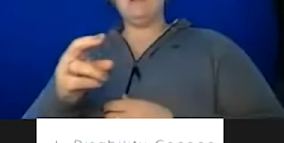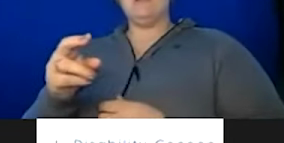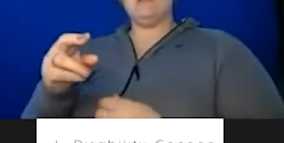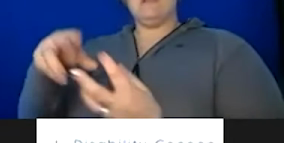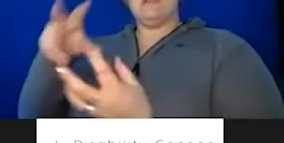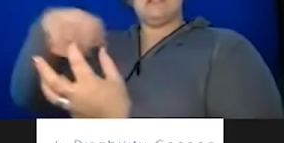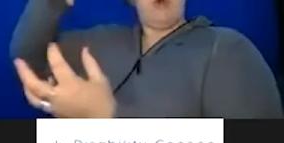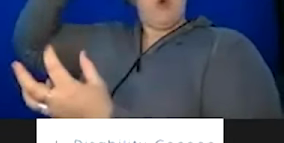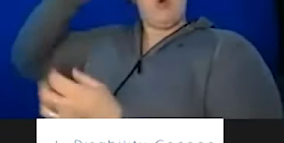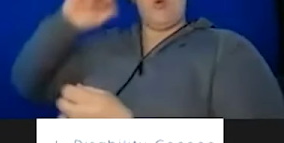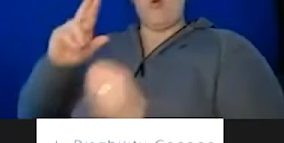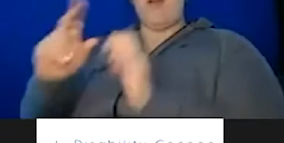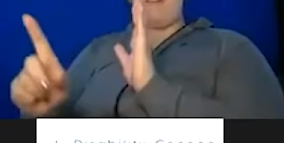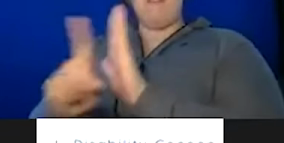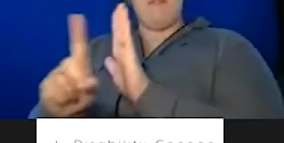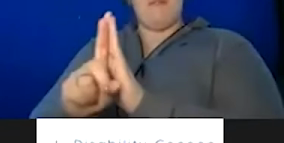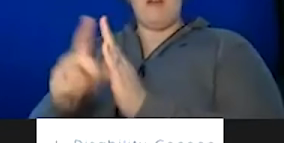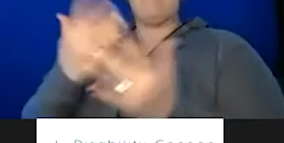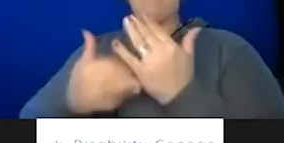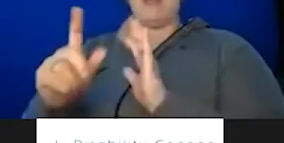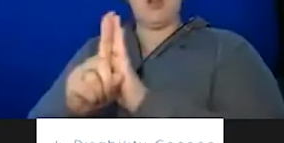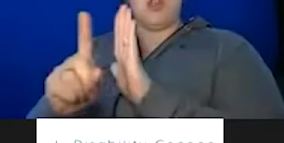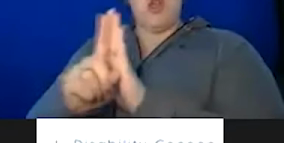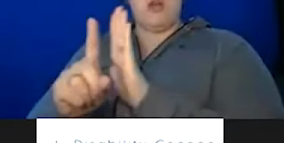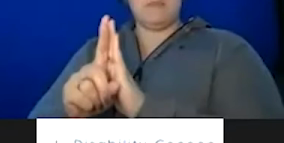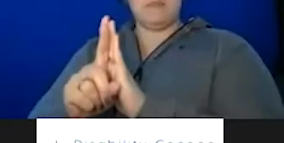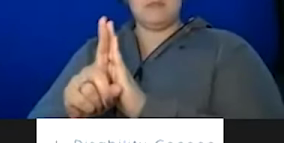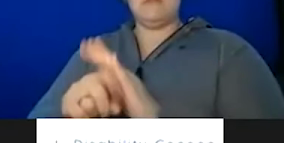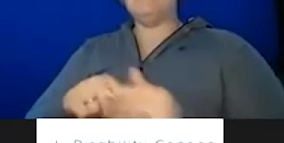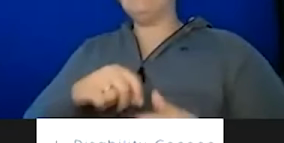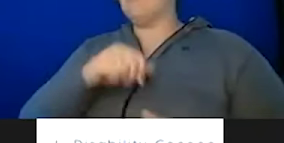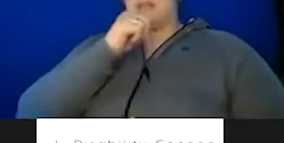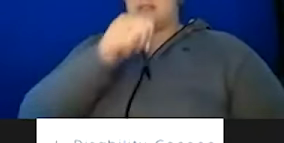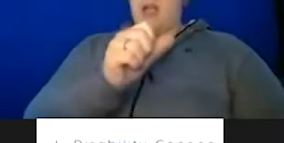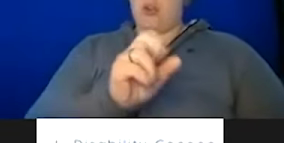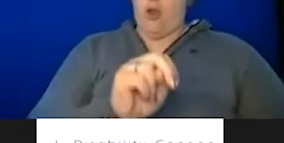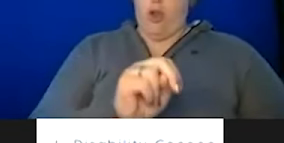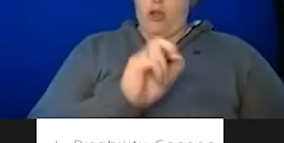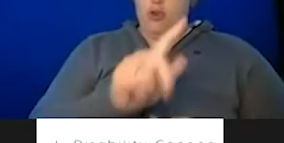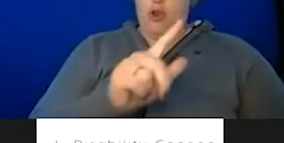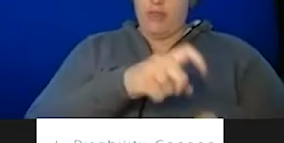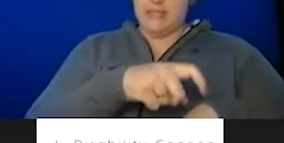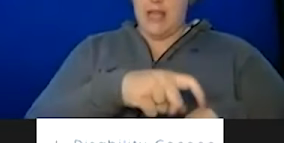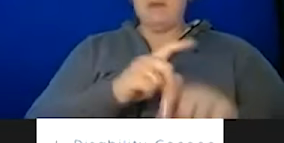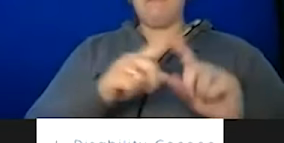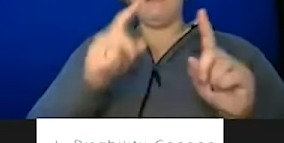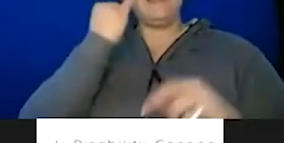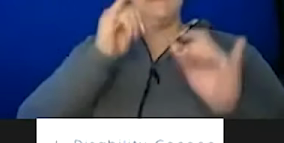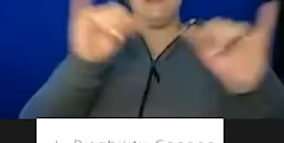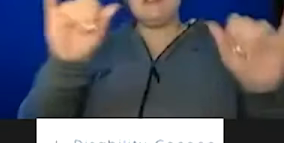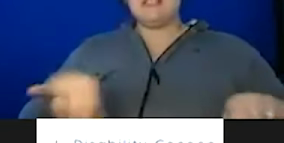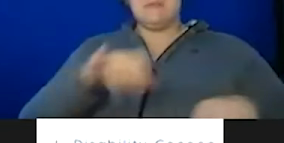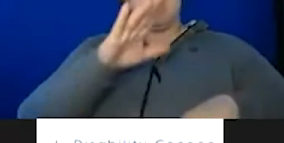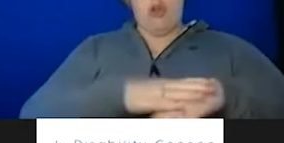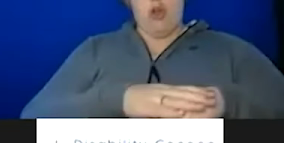any of those things, when it's armed, it's not on all the time. So you would basically just have to say,